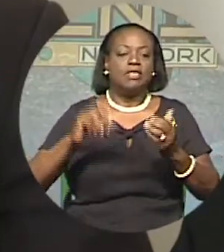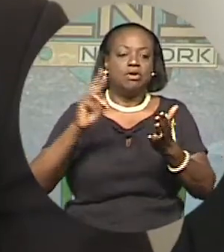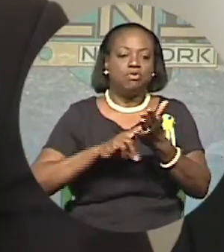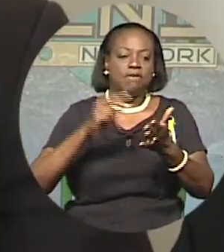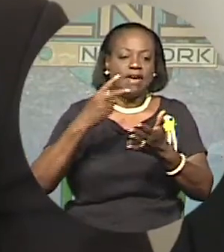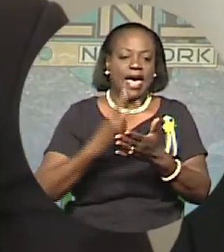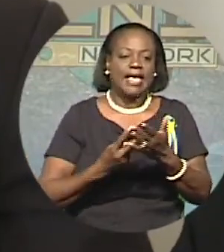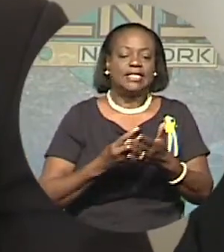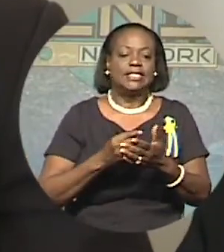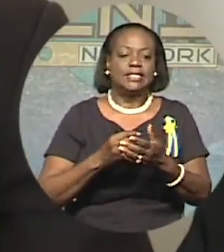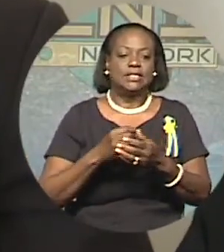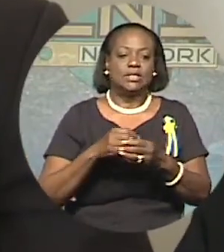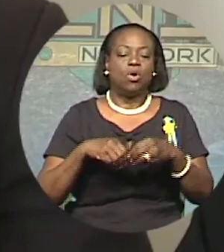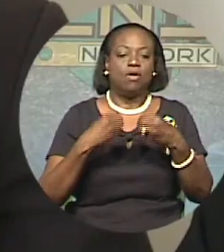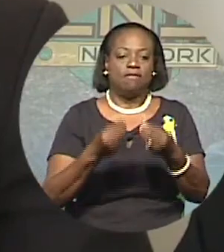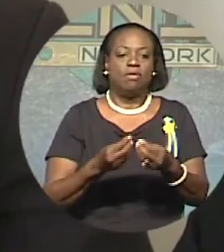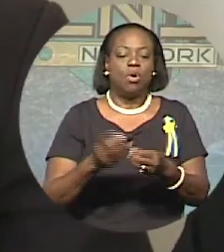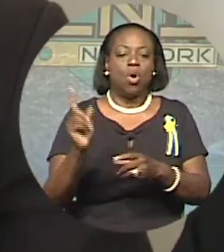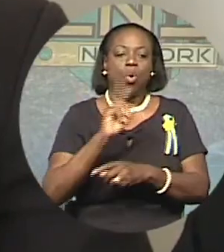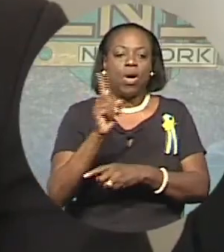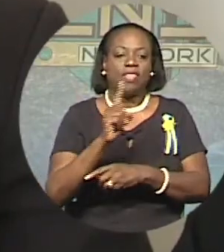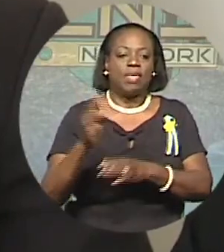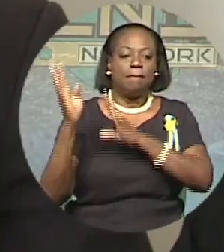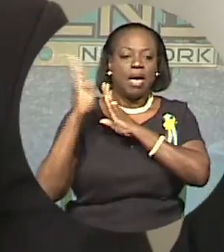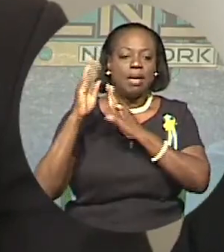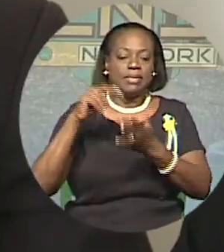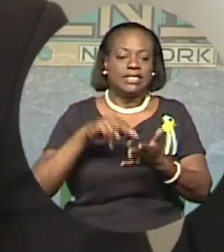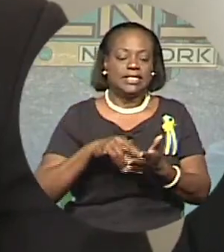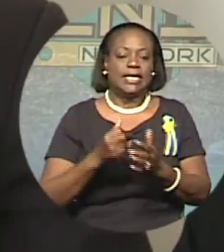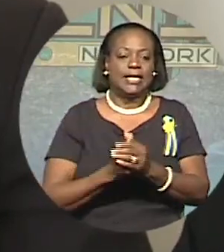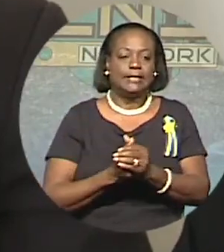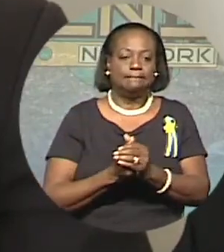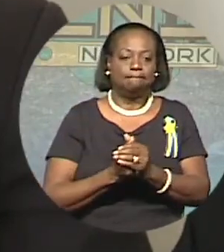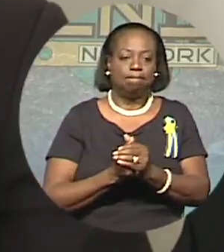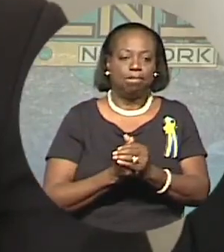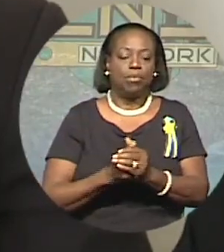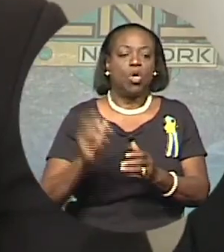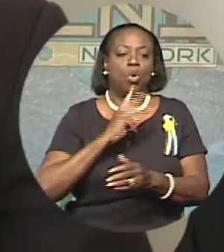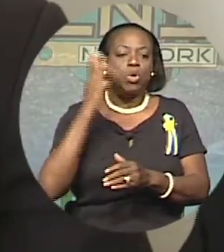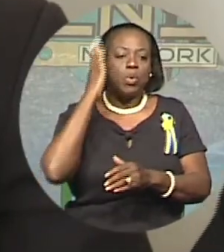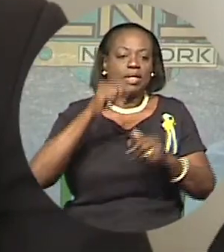Our trading partners have been very receptive and encouraging to us to continue the process.